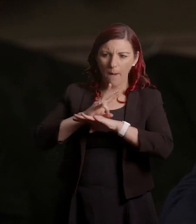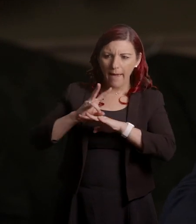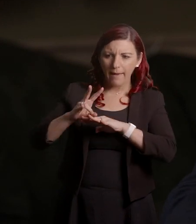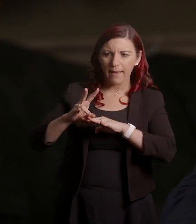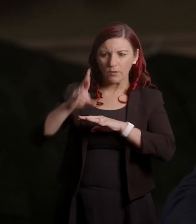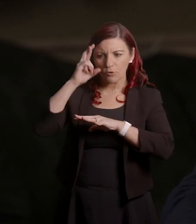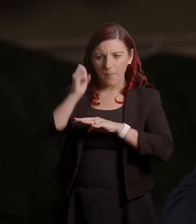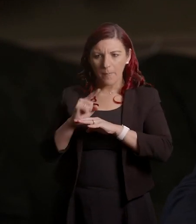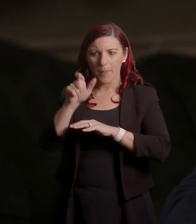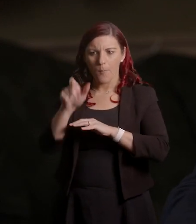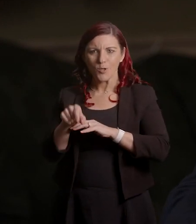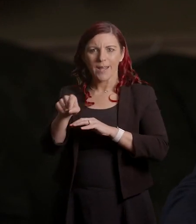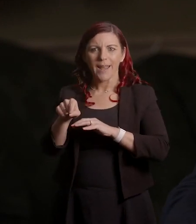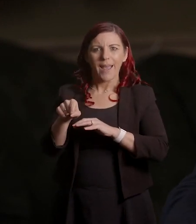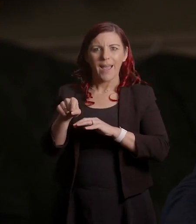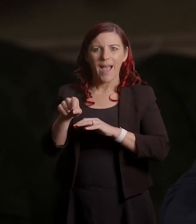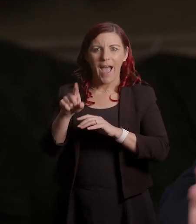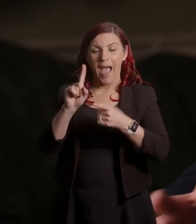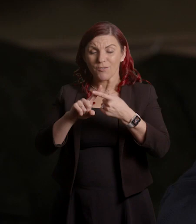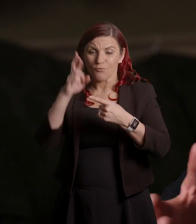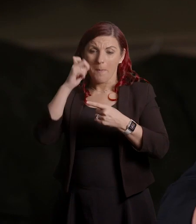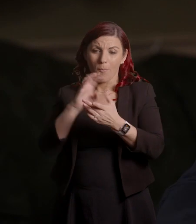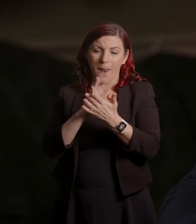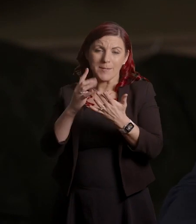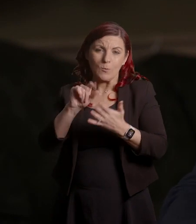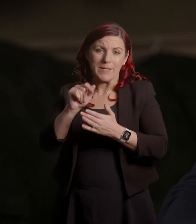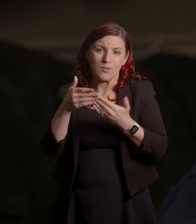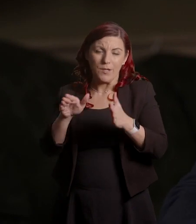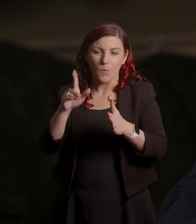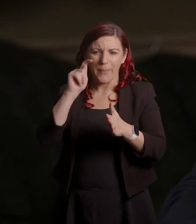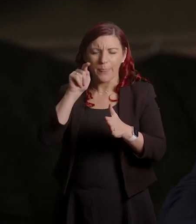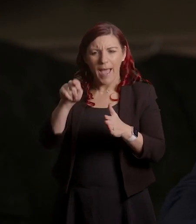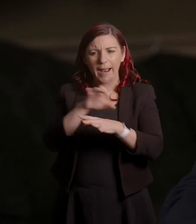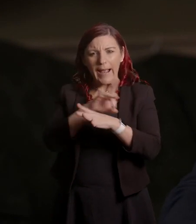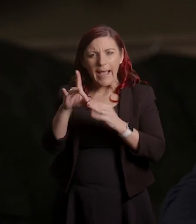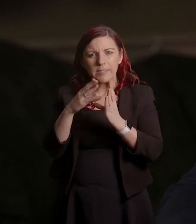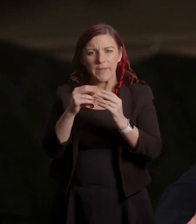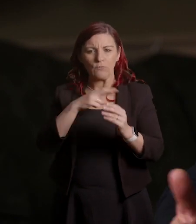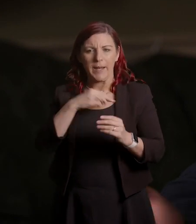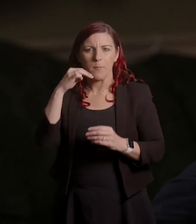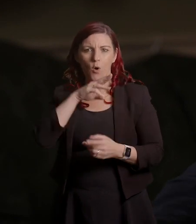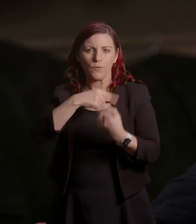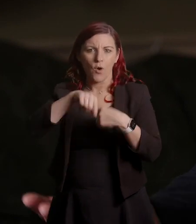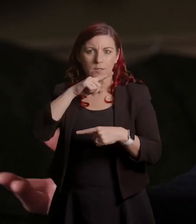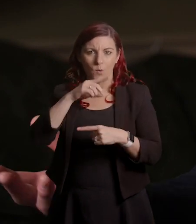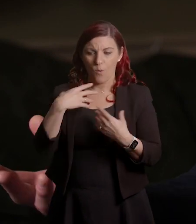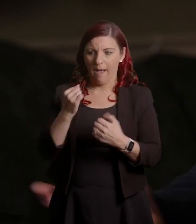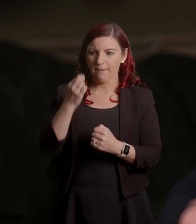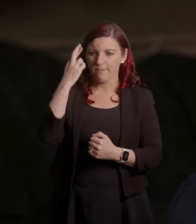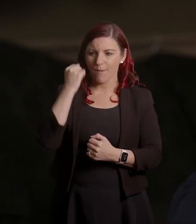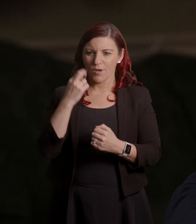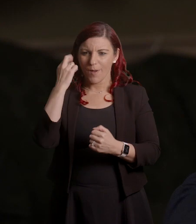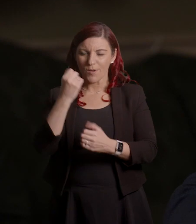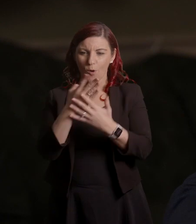was important for us to do. So we got to do those things, you know what I mean, that are, so like, you have memories